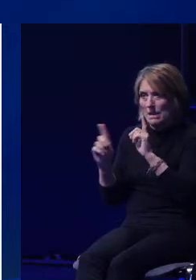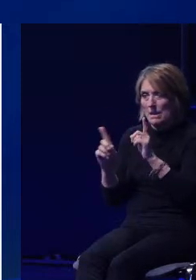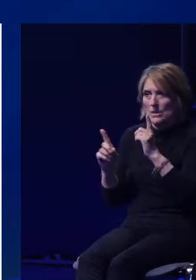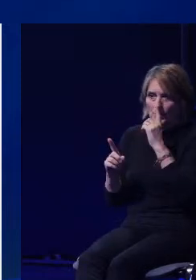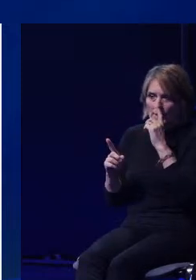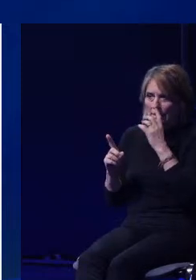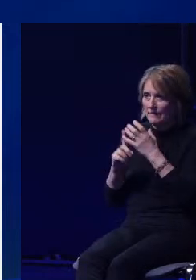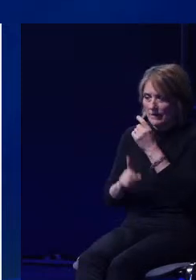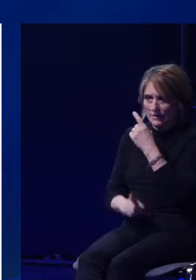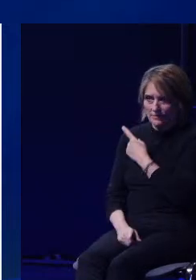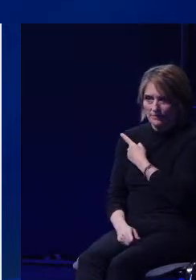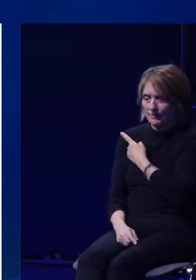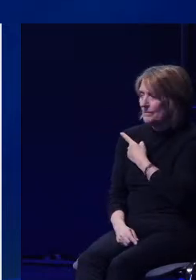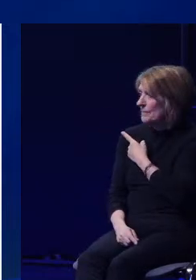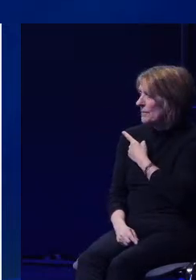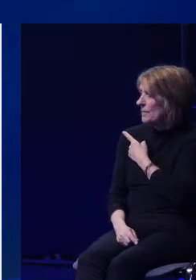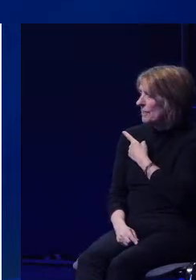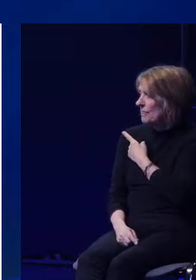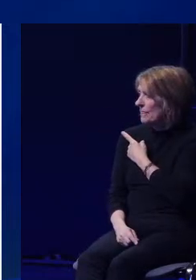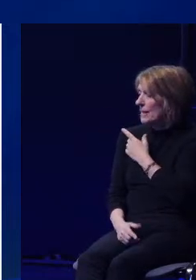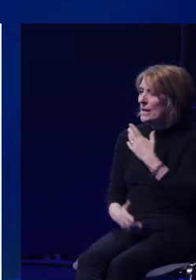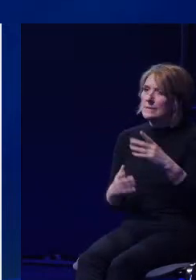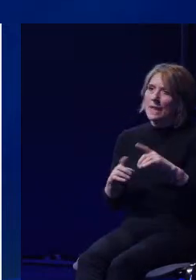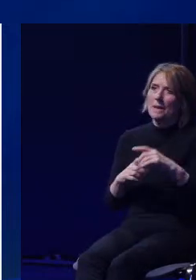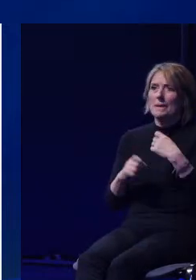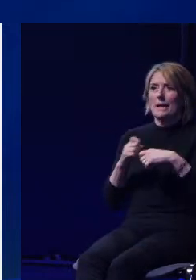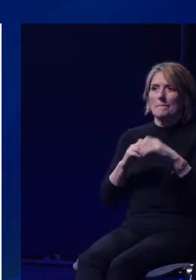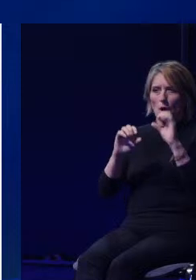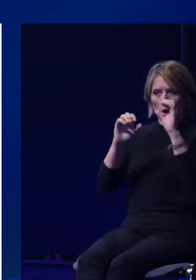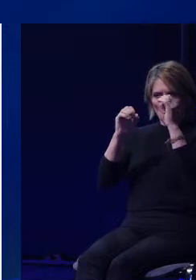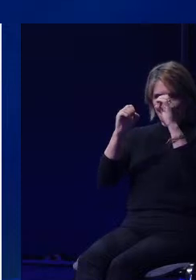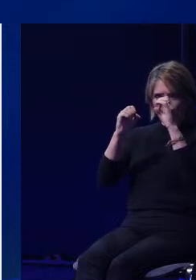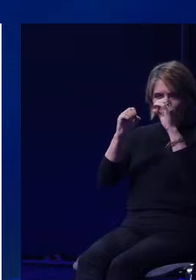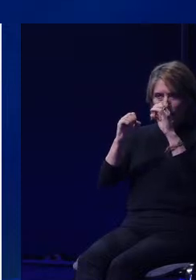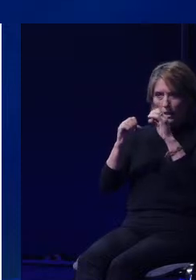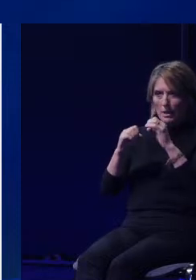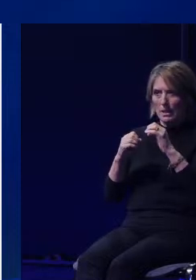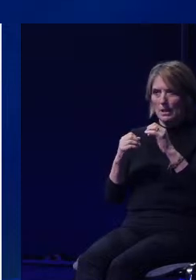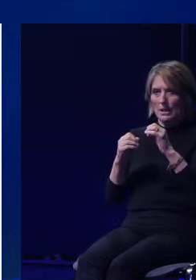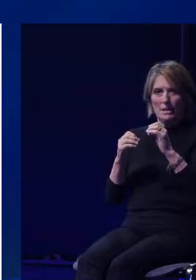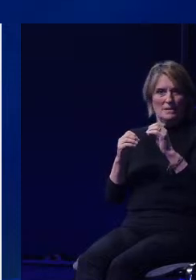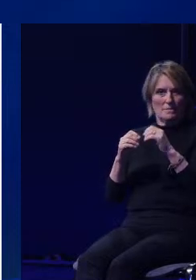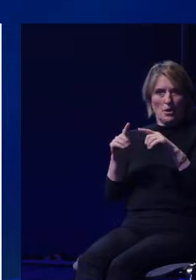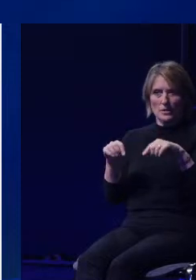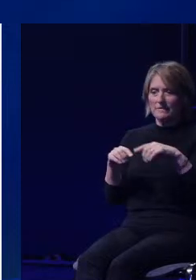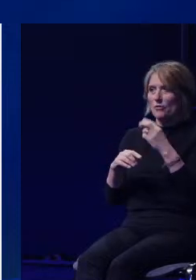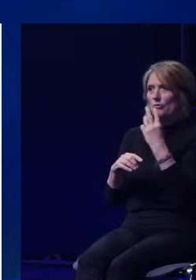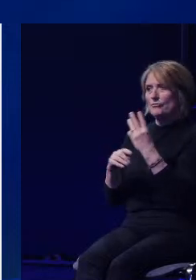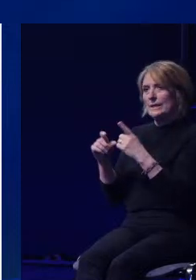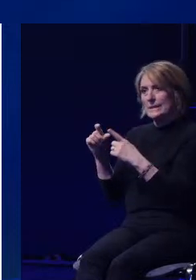devices. Think of it as Google Docs and for 3D,